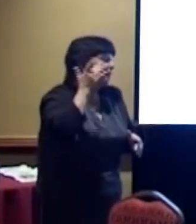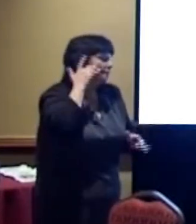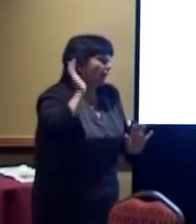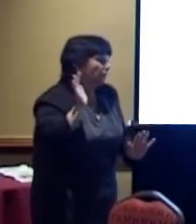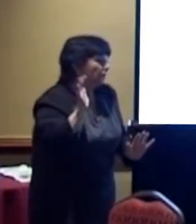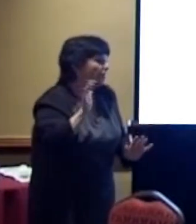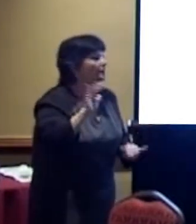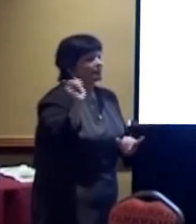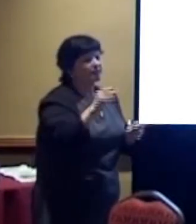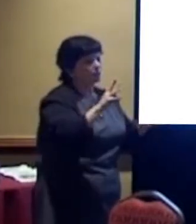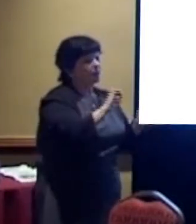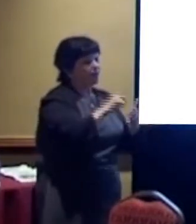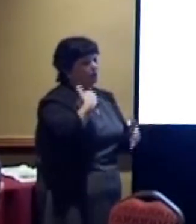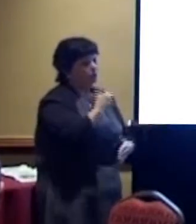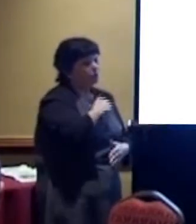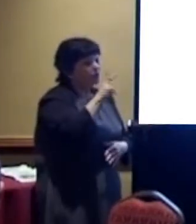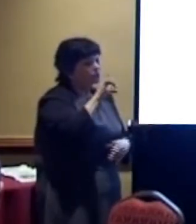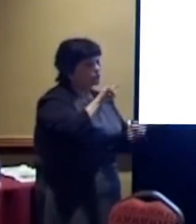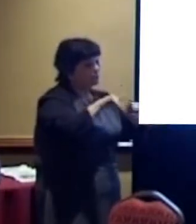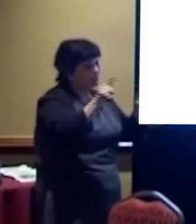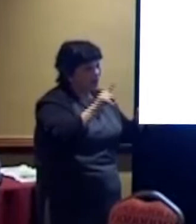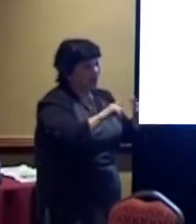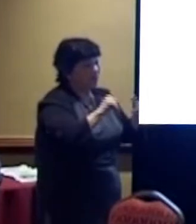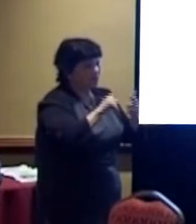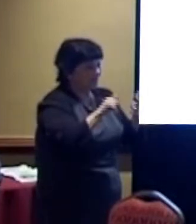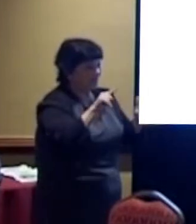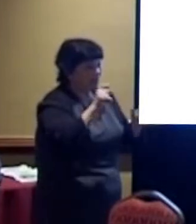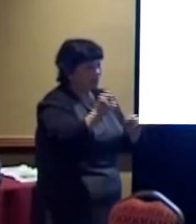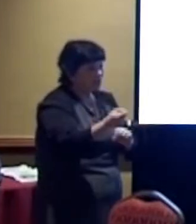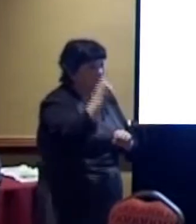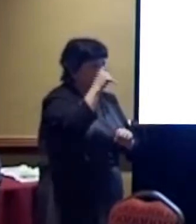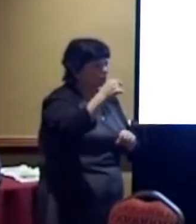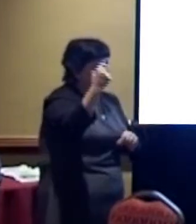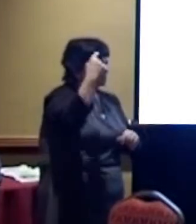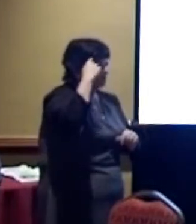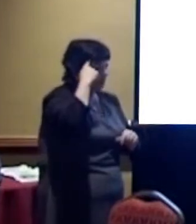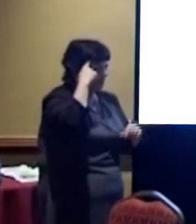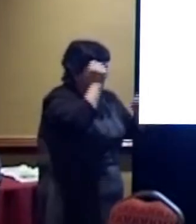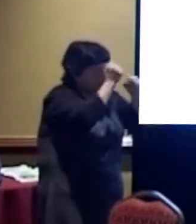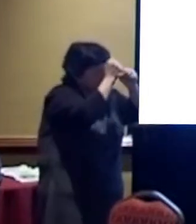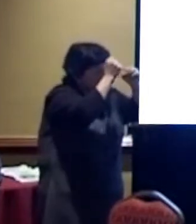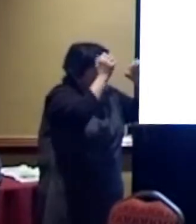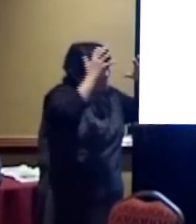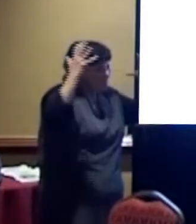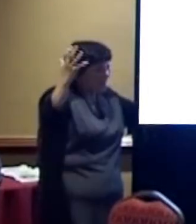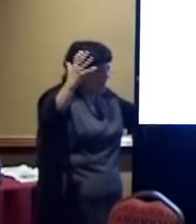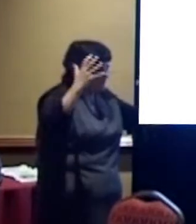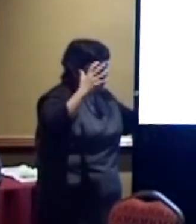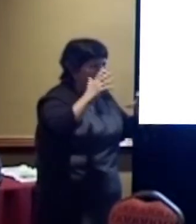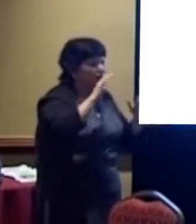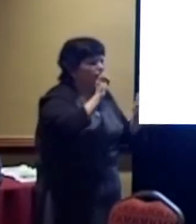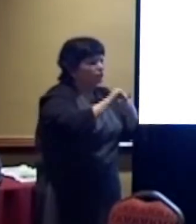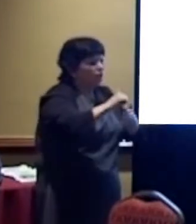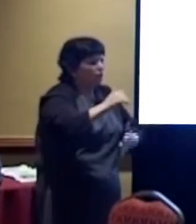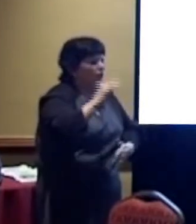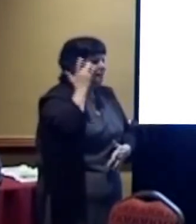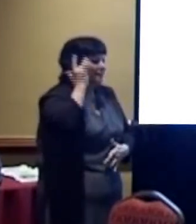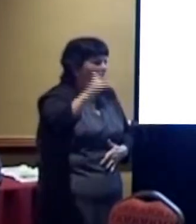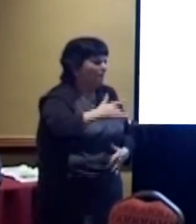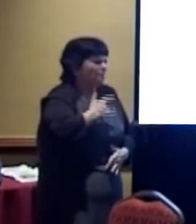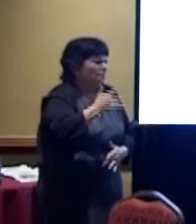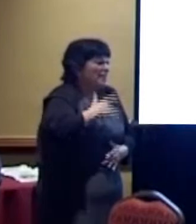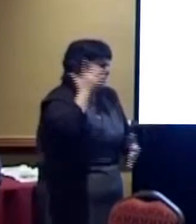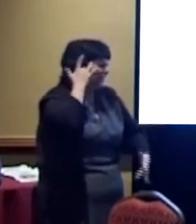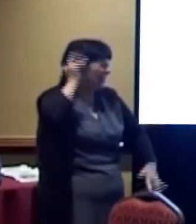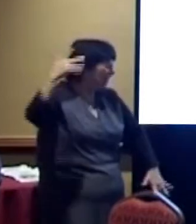sound the same way we do, but then the perception in the brain is magnified. So the sound feels